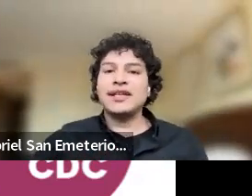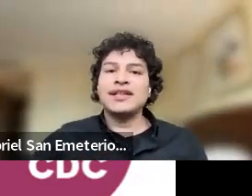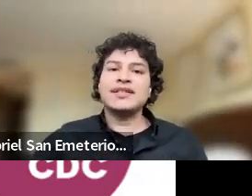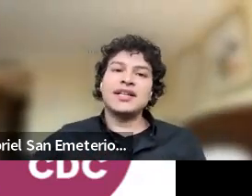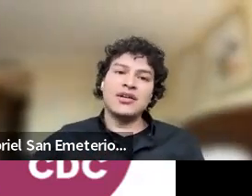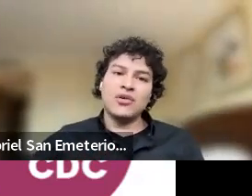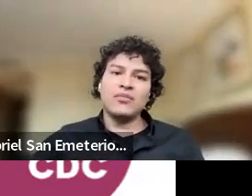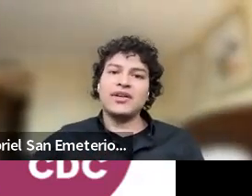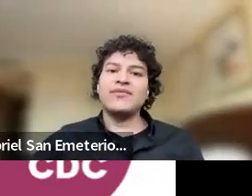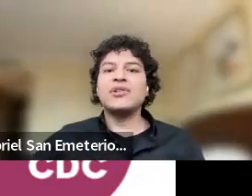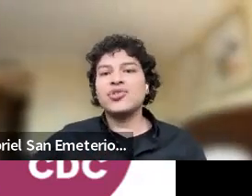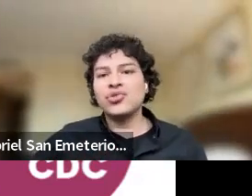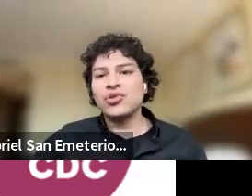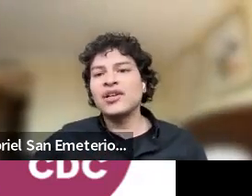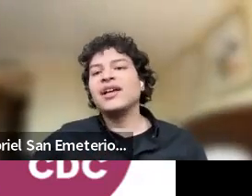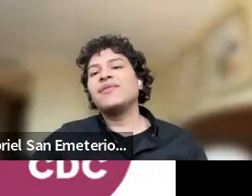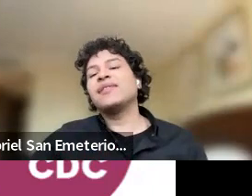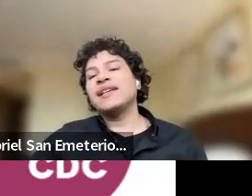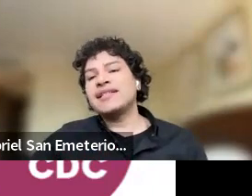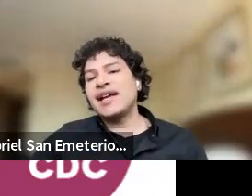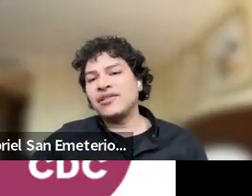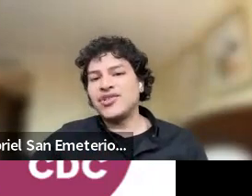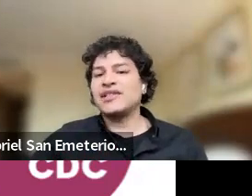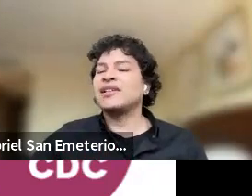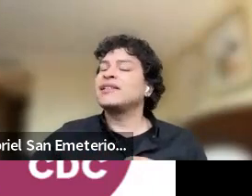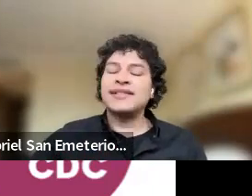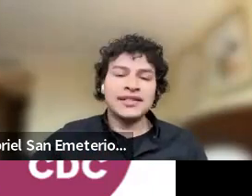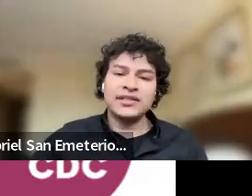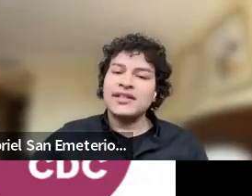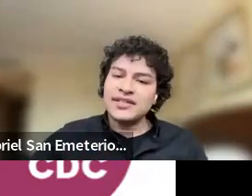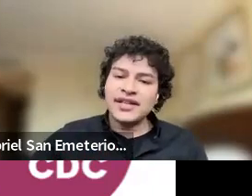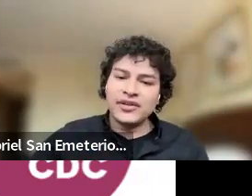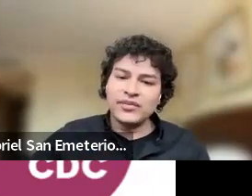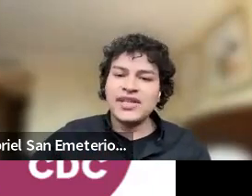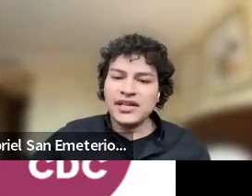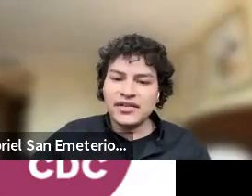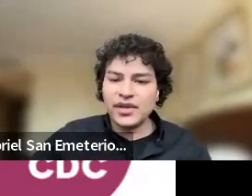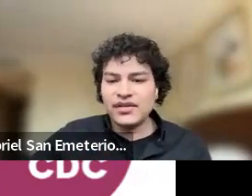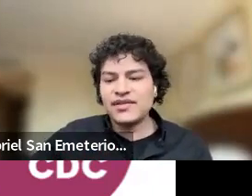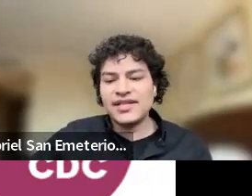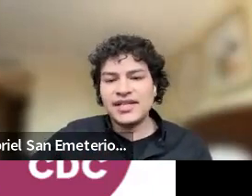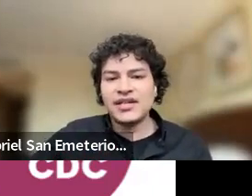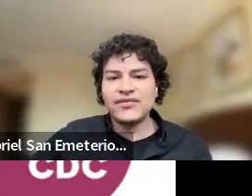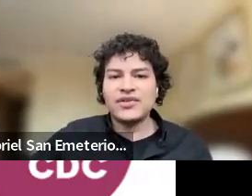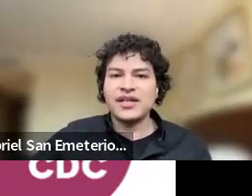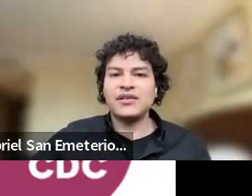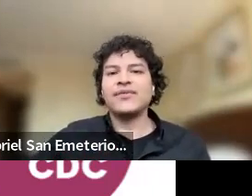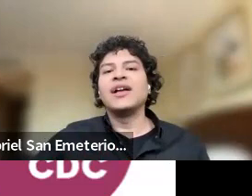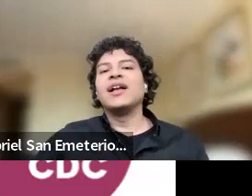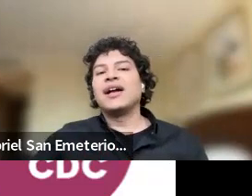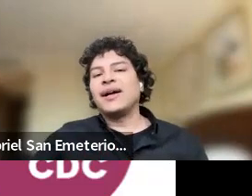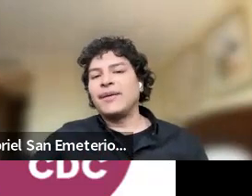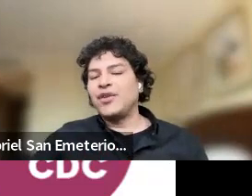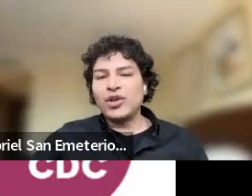if you feel sick, stay home. If you're not sure, if you think it's allergies, still stay home. Take care of others and take care of